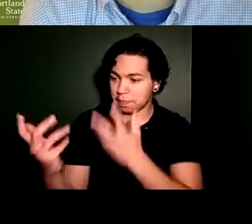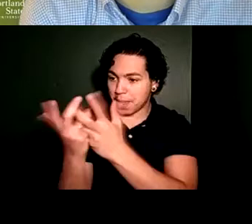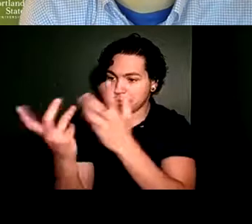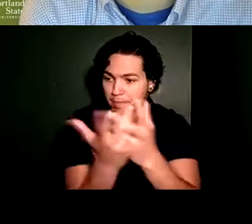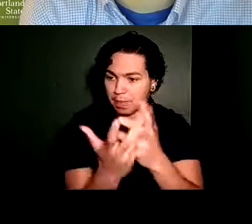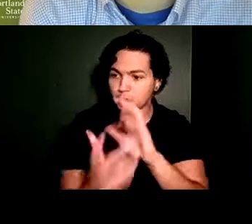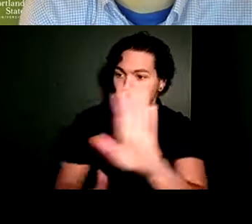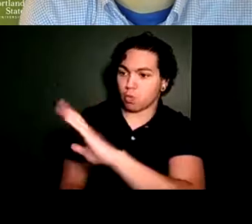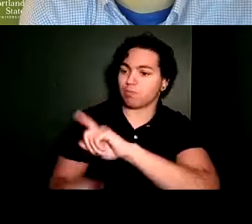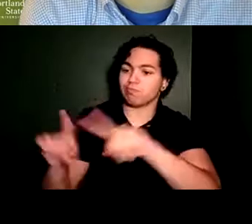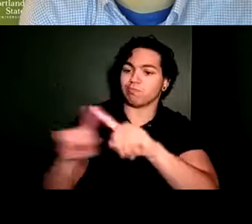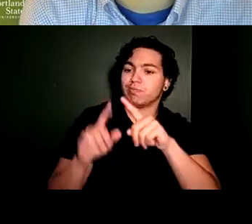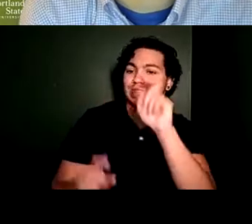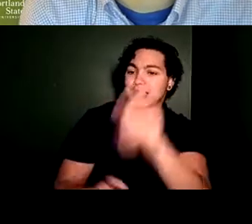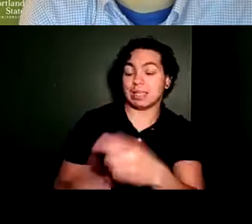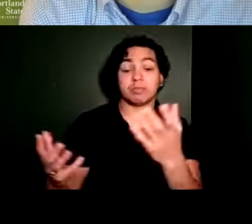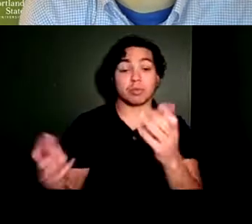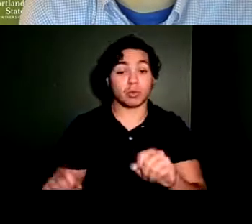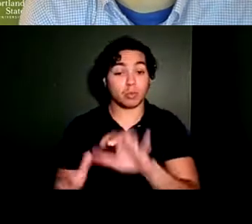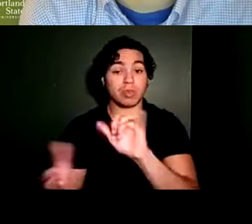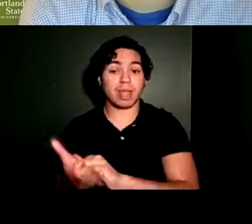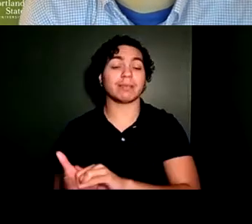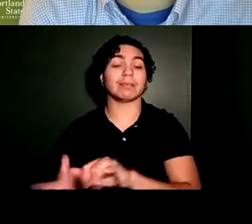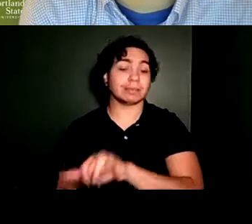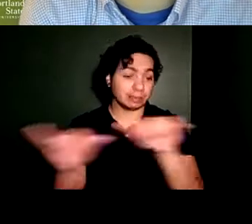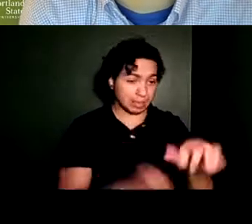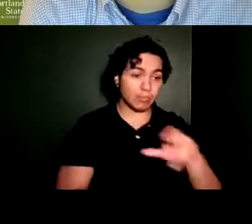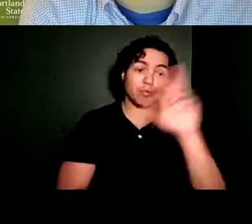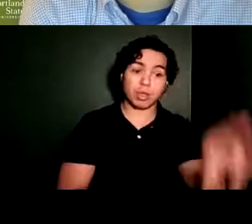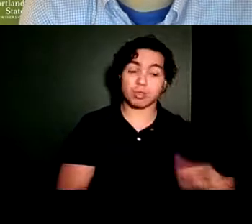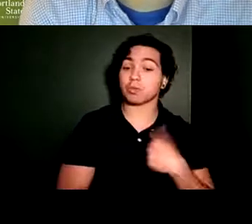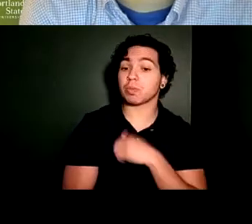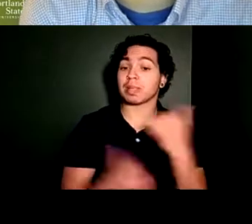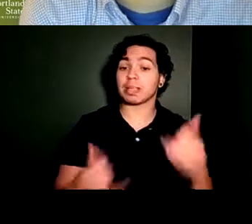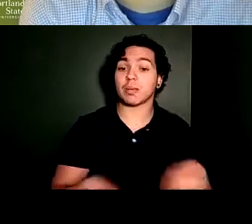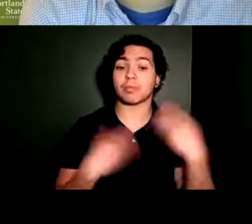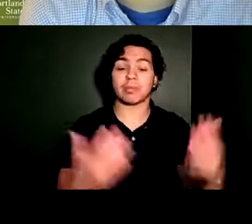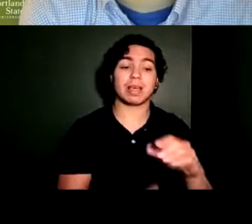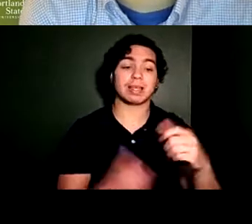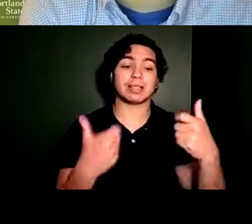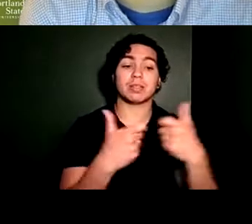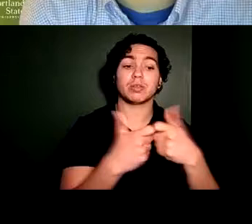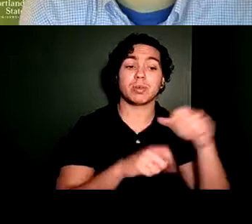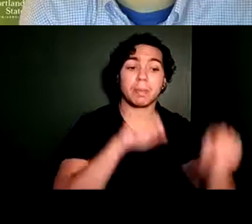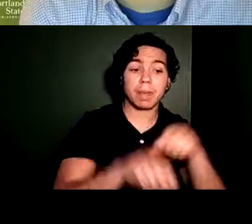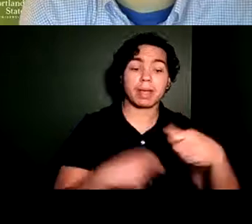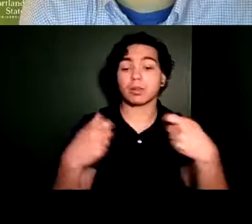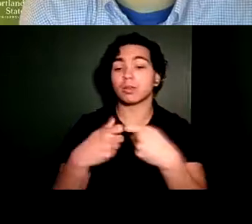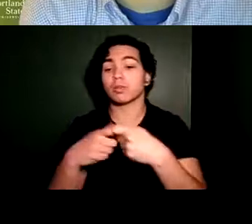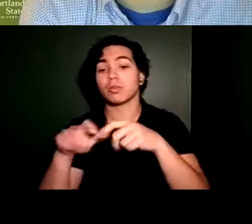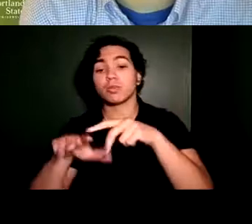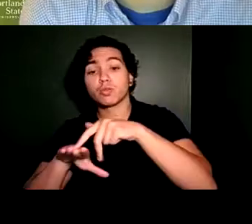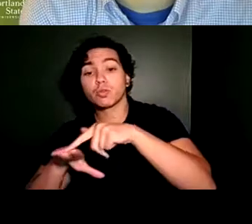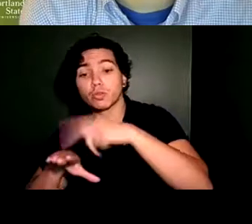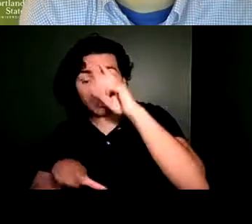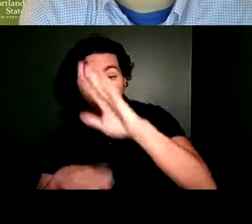of mobility options. So going back to my example of Rochester, we currently provide e-bikes and e-scooters for the city. And this is